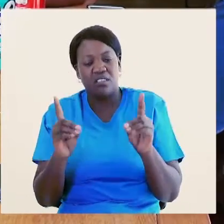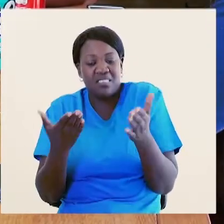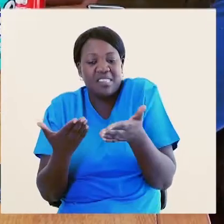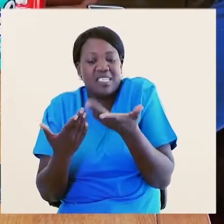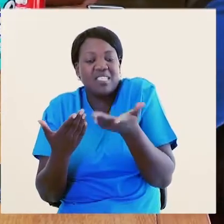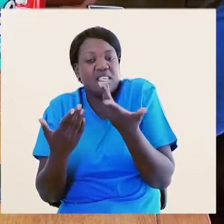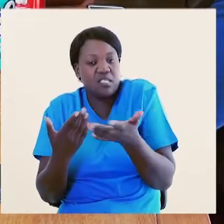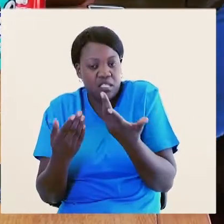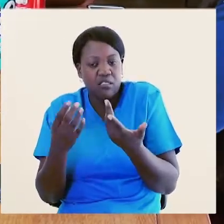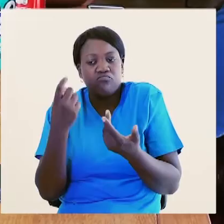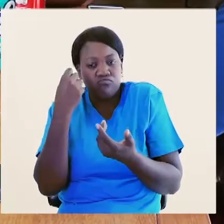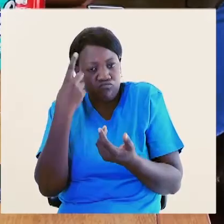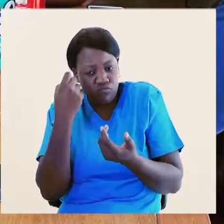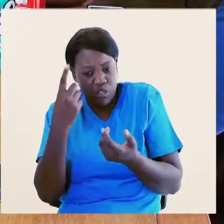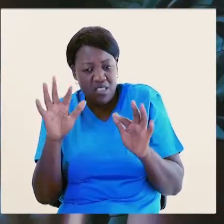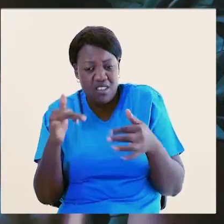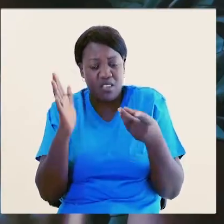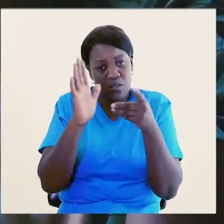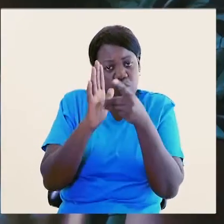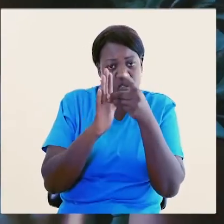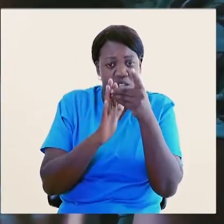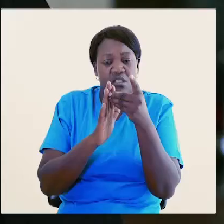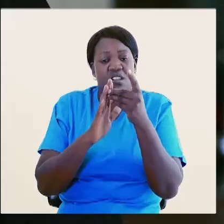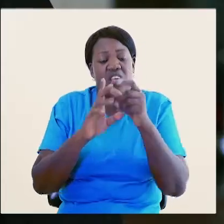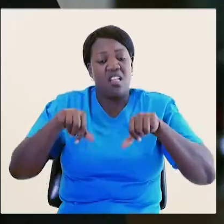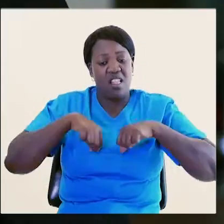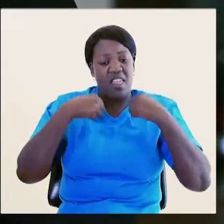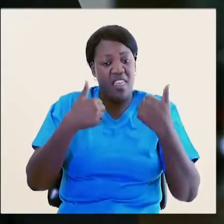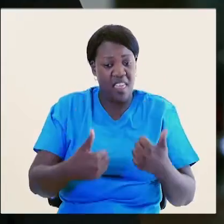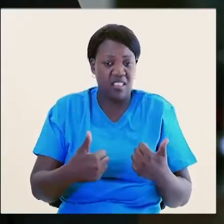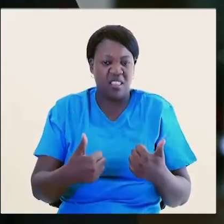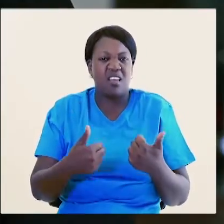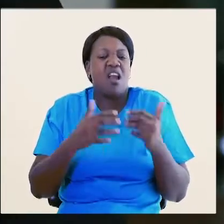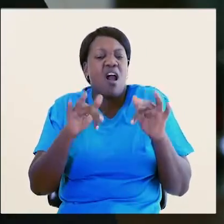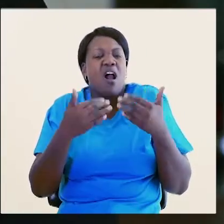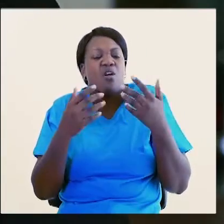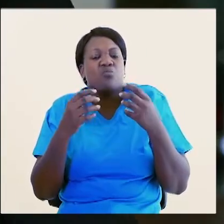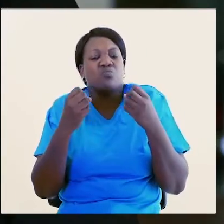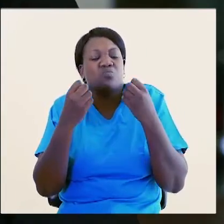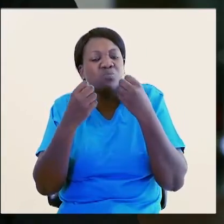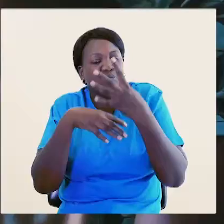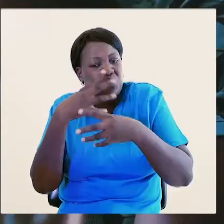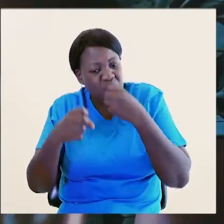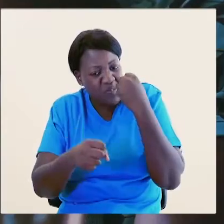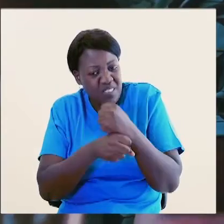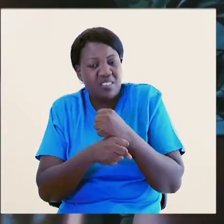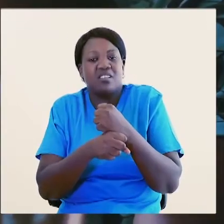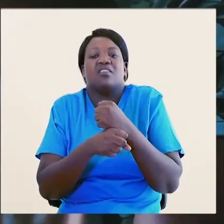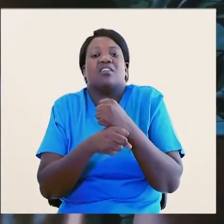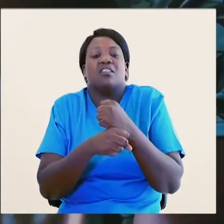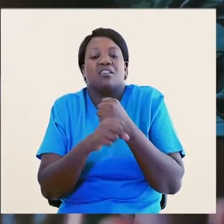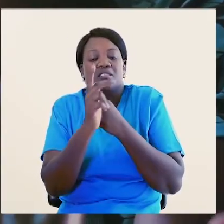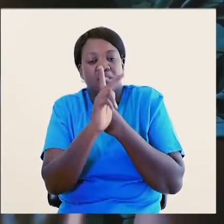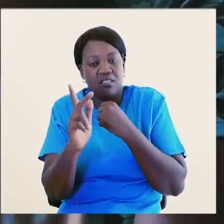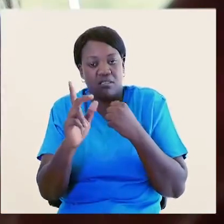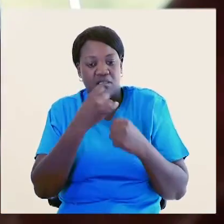easier to measure in terms of development. Exactly. You see, under health, you have life expectancy and infant mortality. And under education,